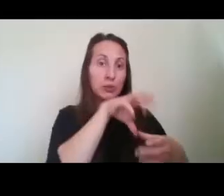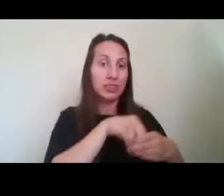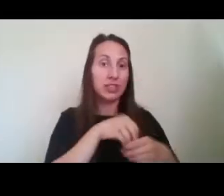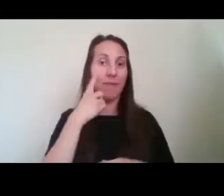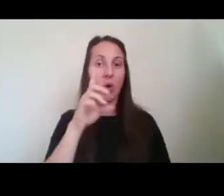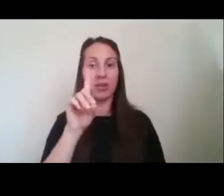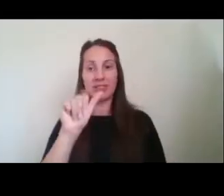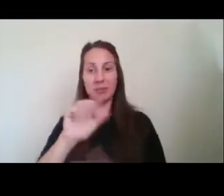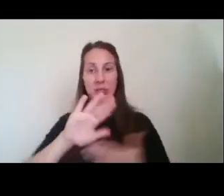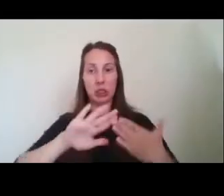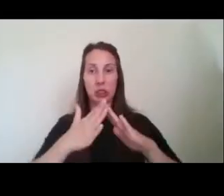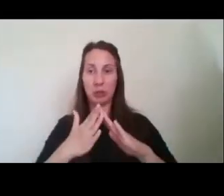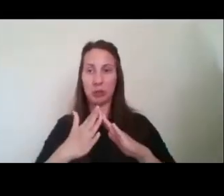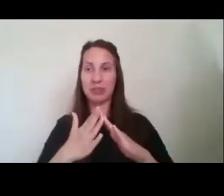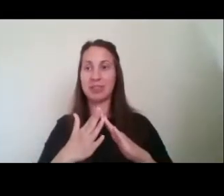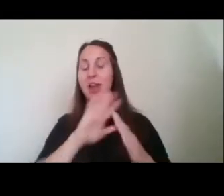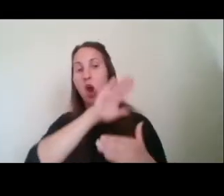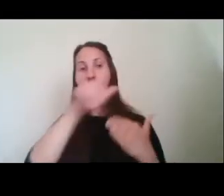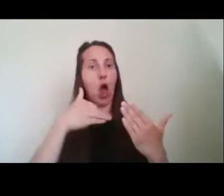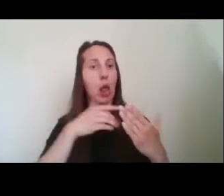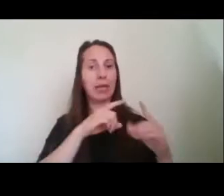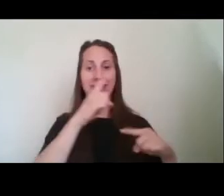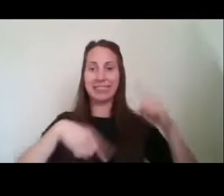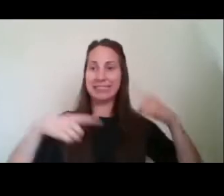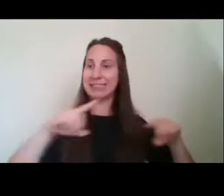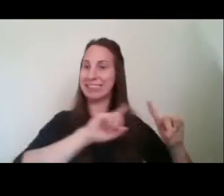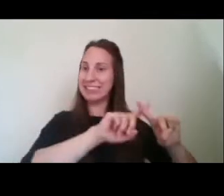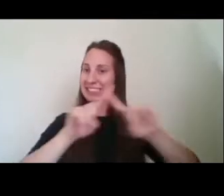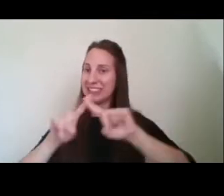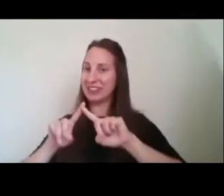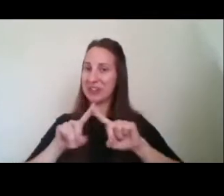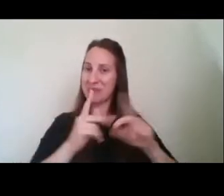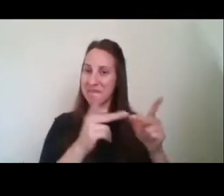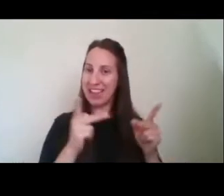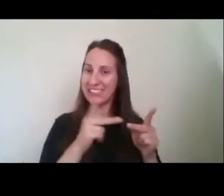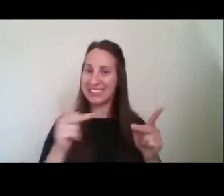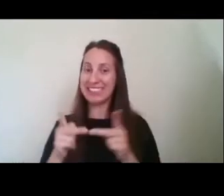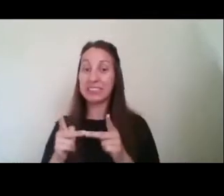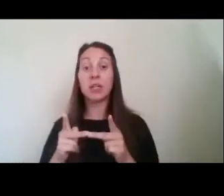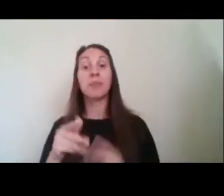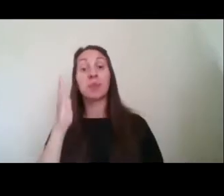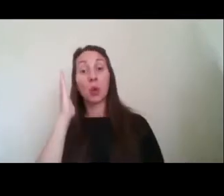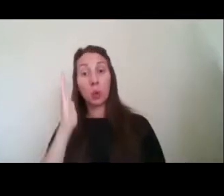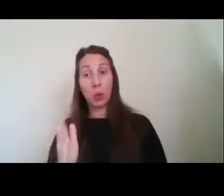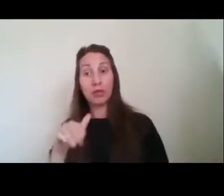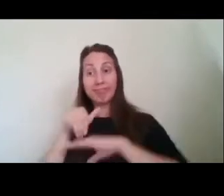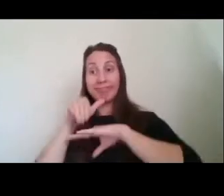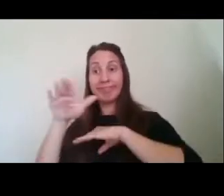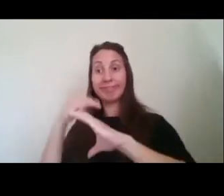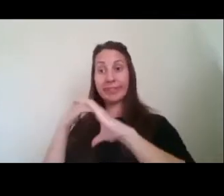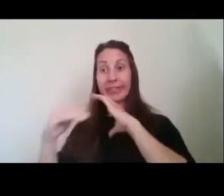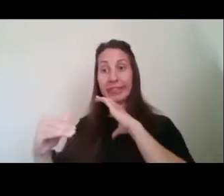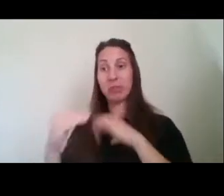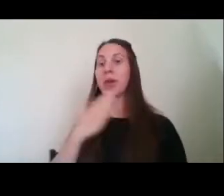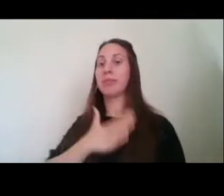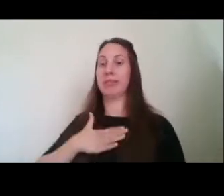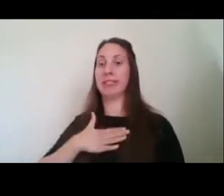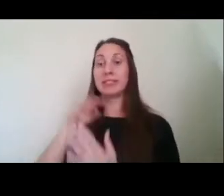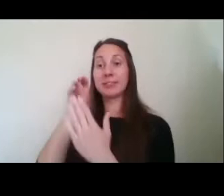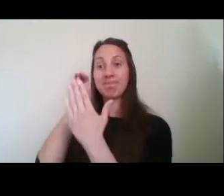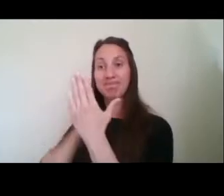its amazing intersections. In a follow-up email, you will get a survey. Please fill out that